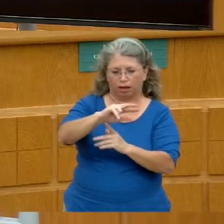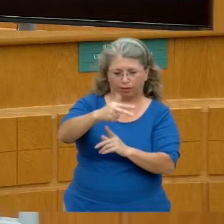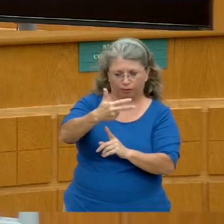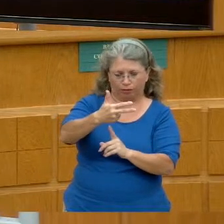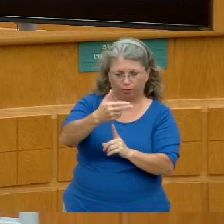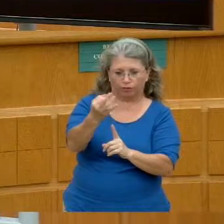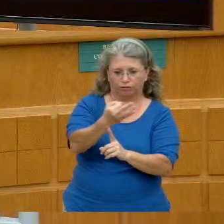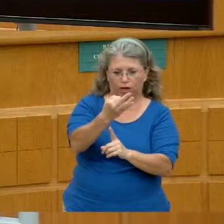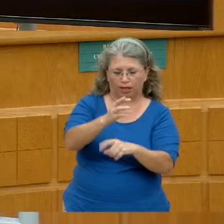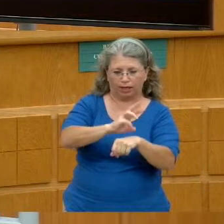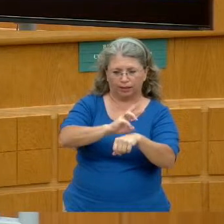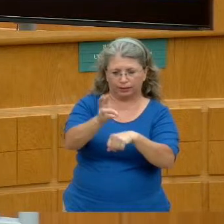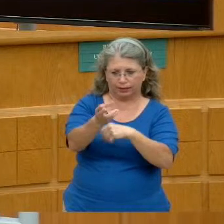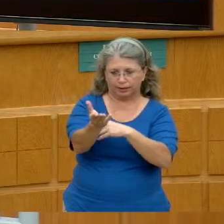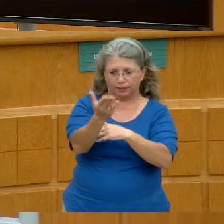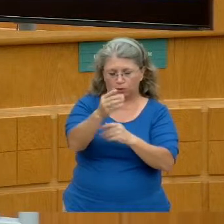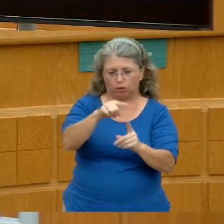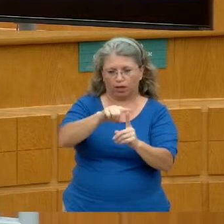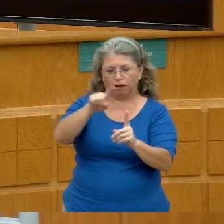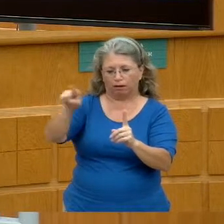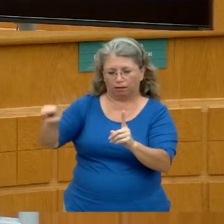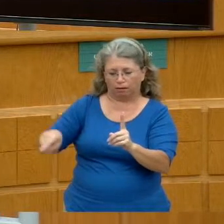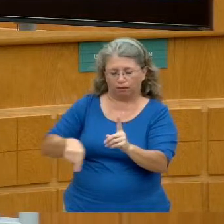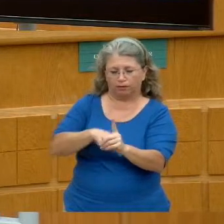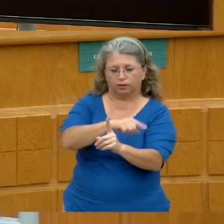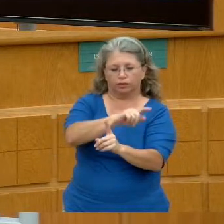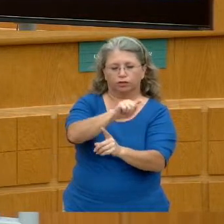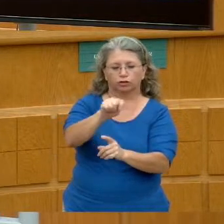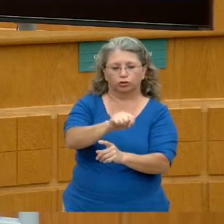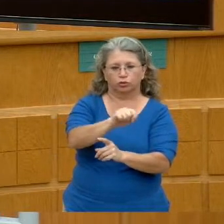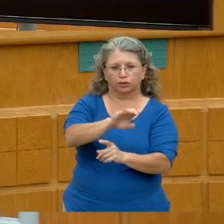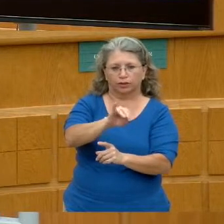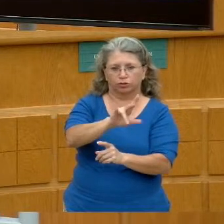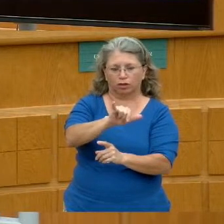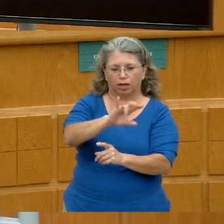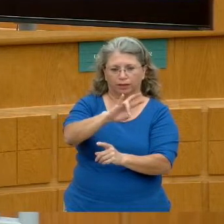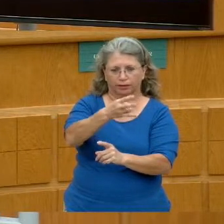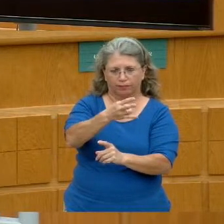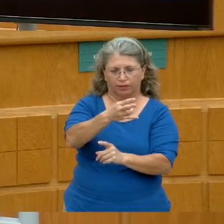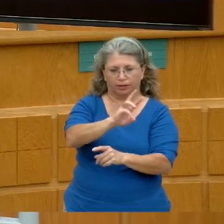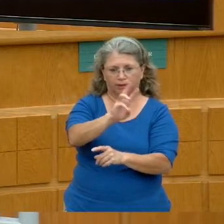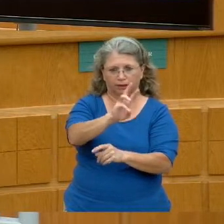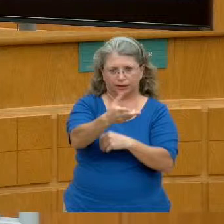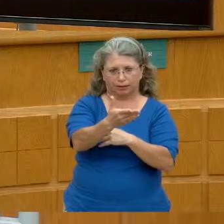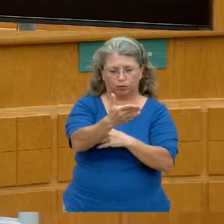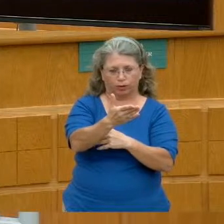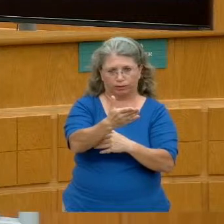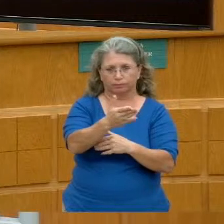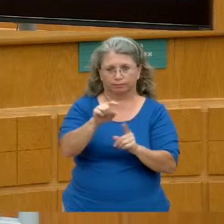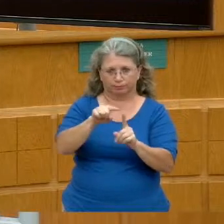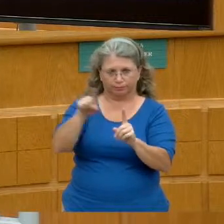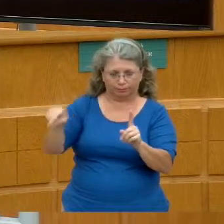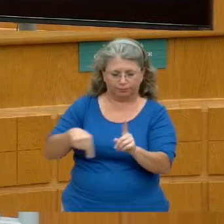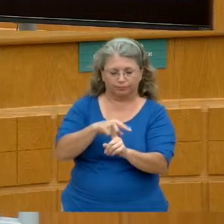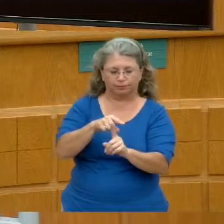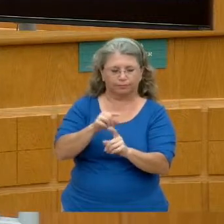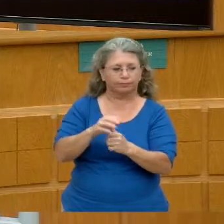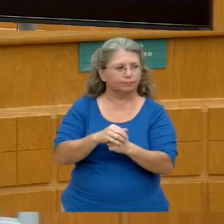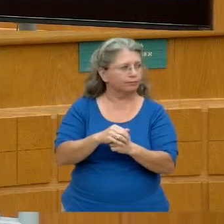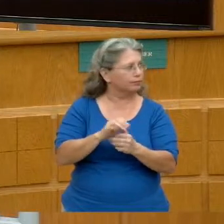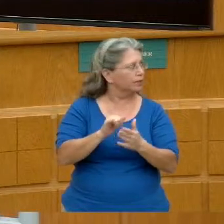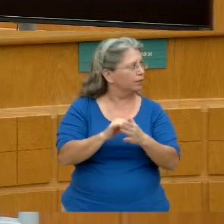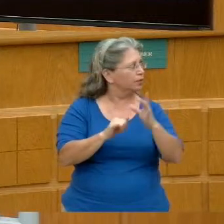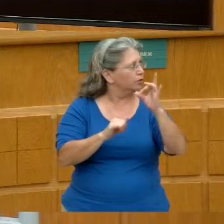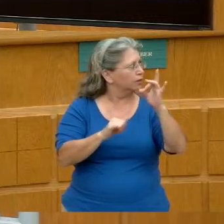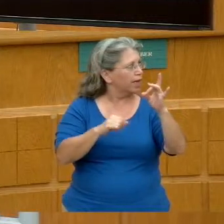Friday at 6 a.m., and it'll end Tuesday, July 7 at 6 a.m. And the 8 regional parks are listed here, and